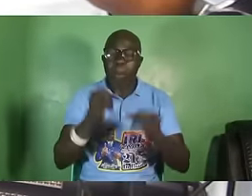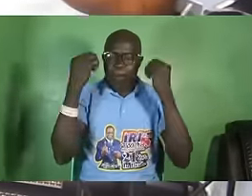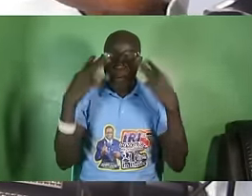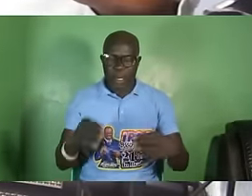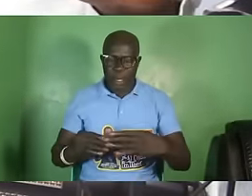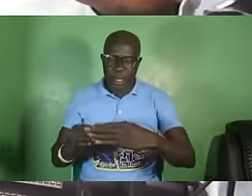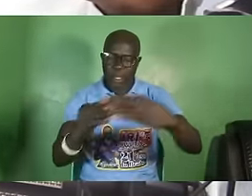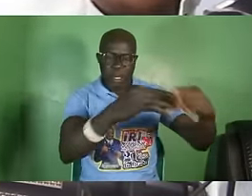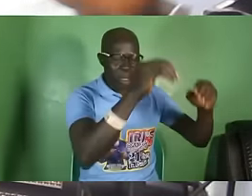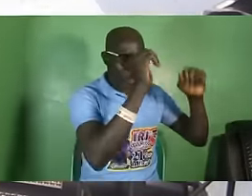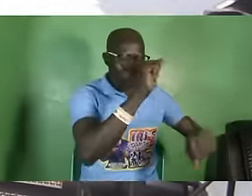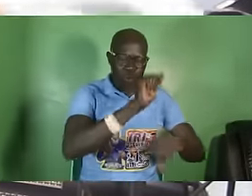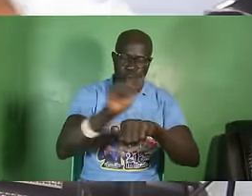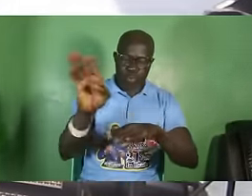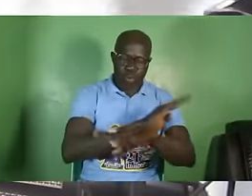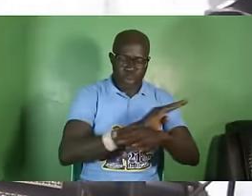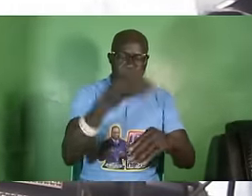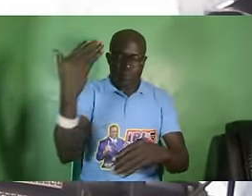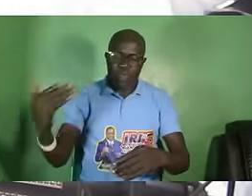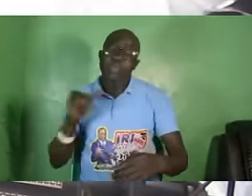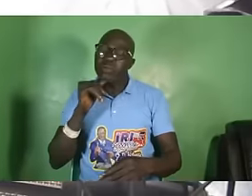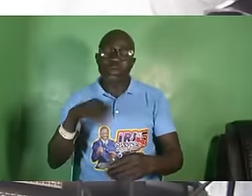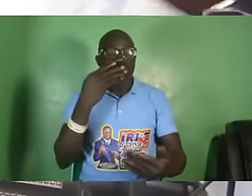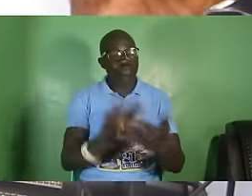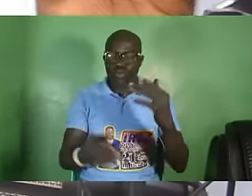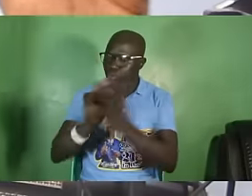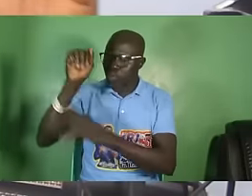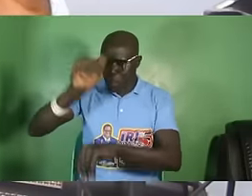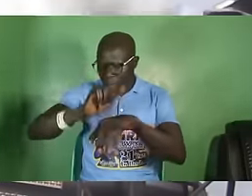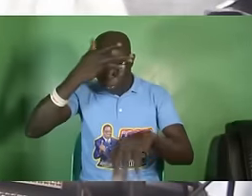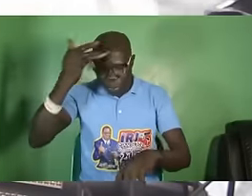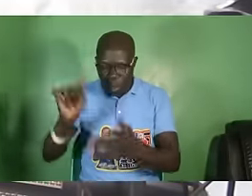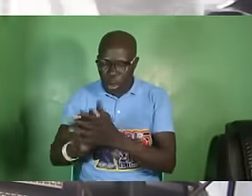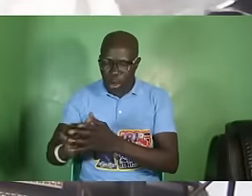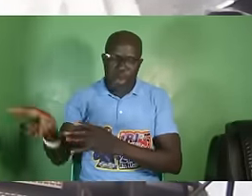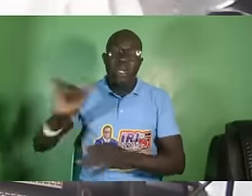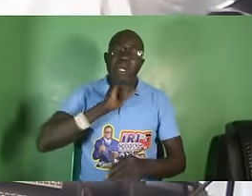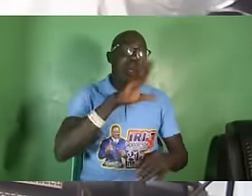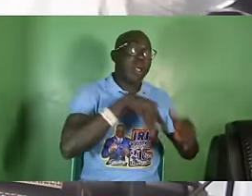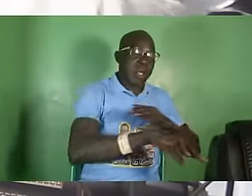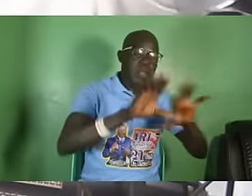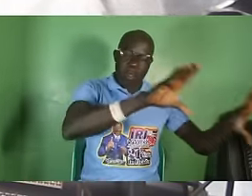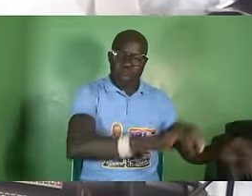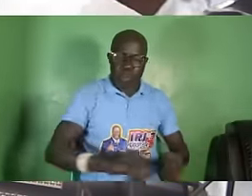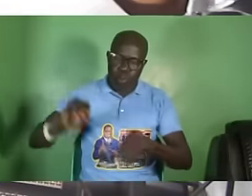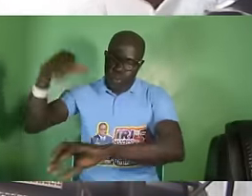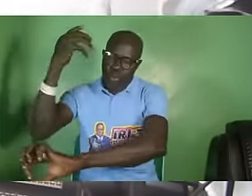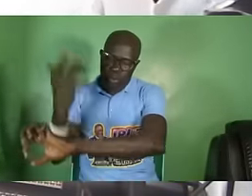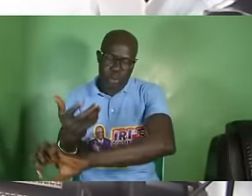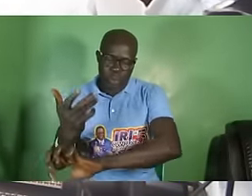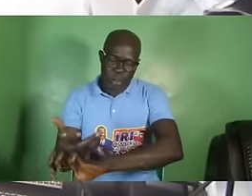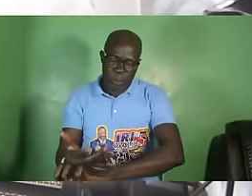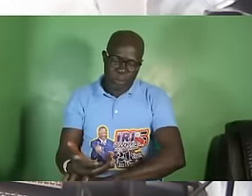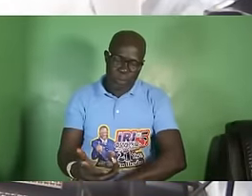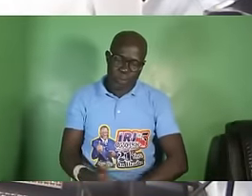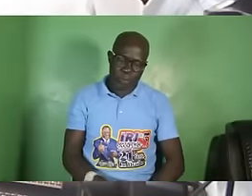The directors of a company. They go function, man. This is not what you're because what it says, I want. They put their company in the prison. Can we